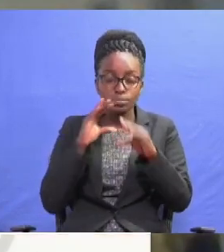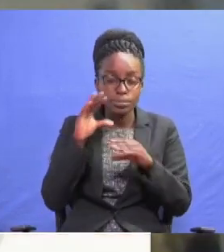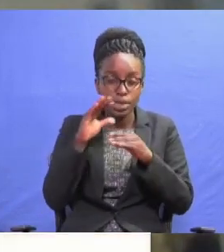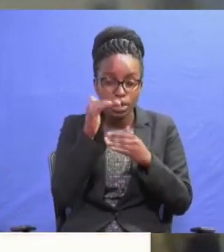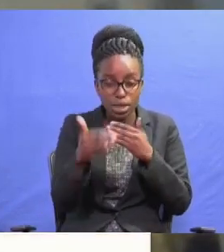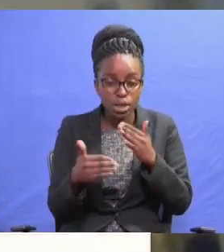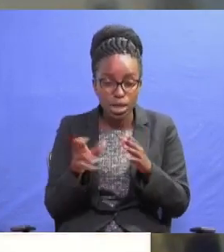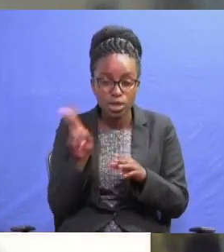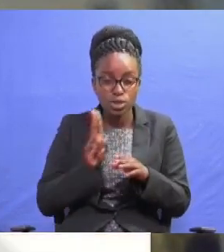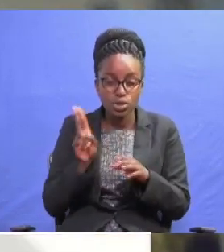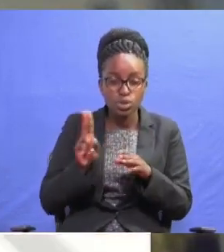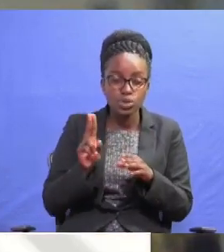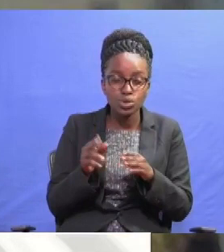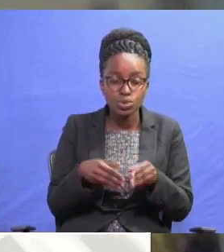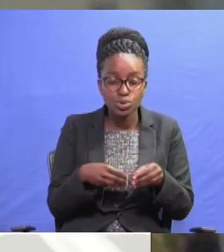used to.